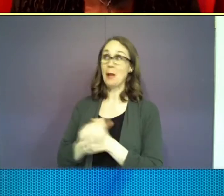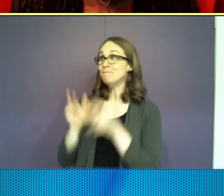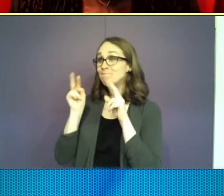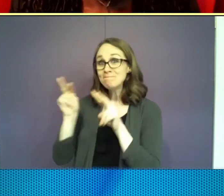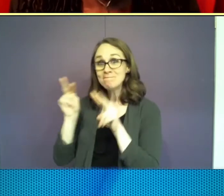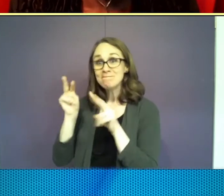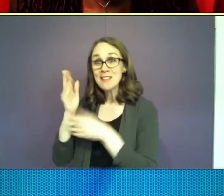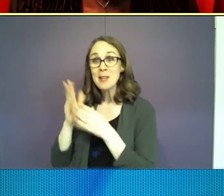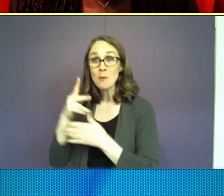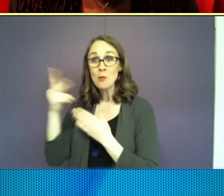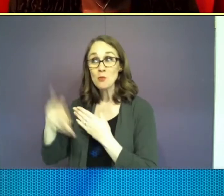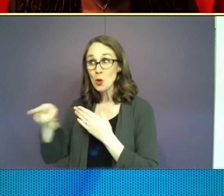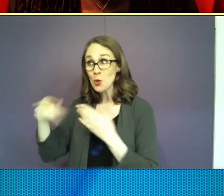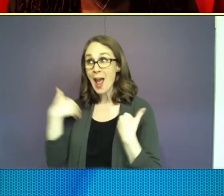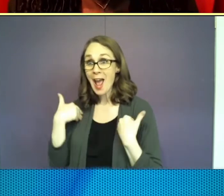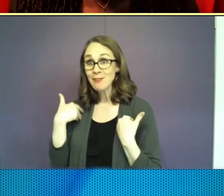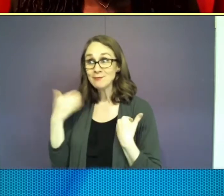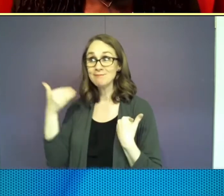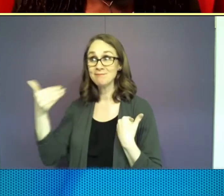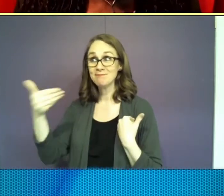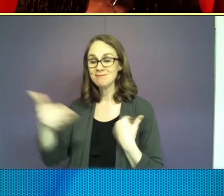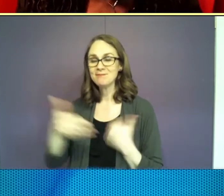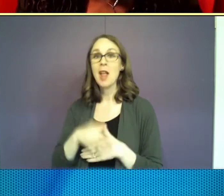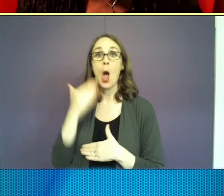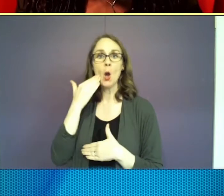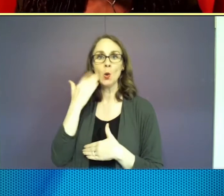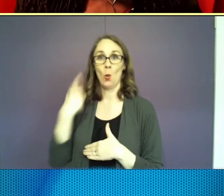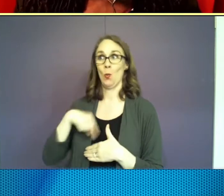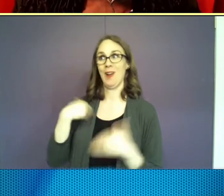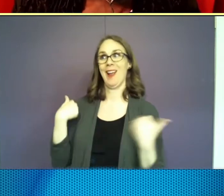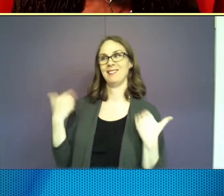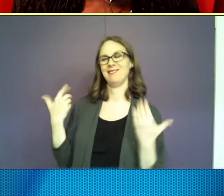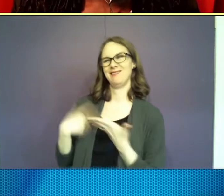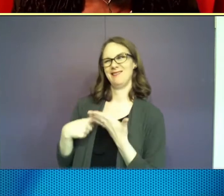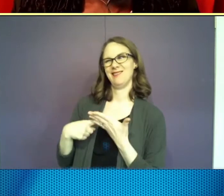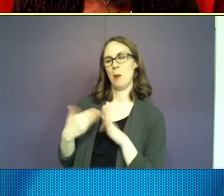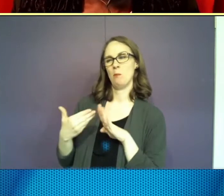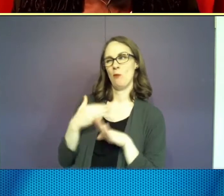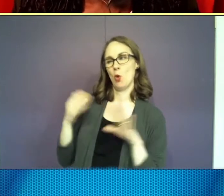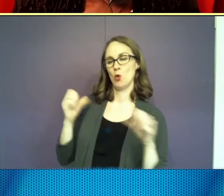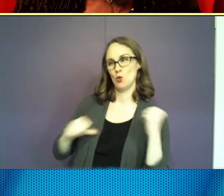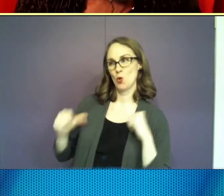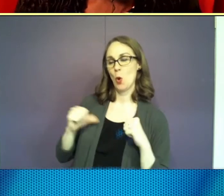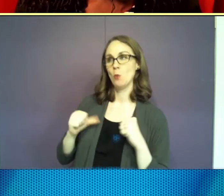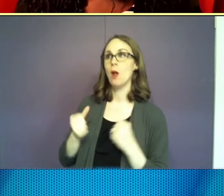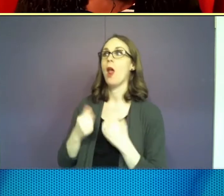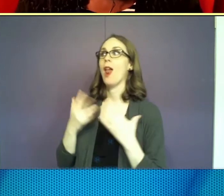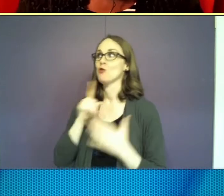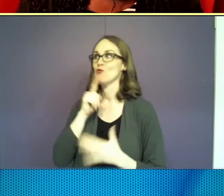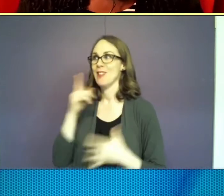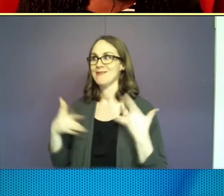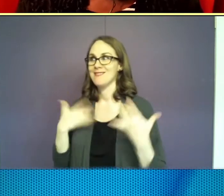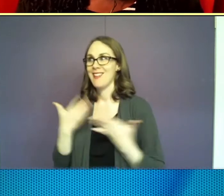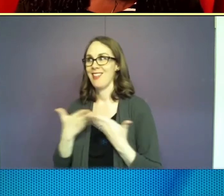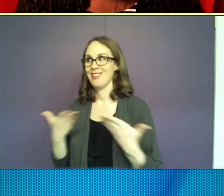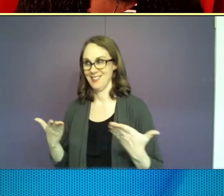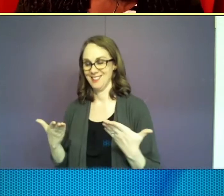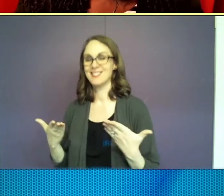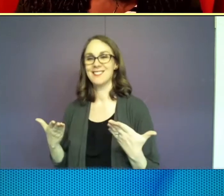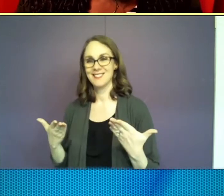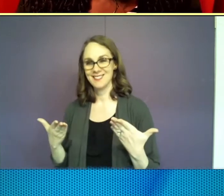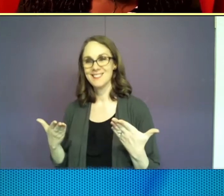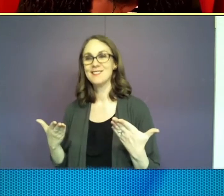to some of the projects that you have coming up. I know that we got a chance to talk a little bit before we did the show, and there are a lot of really exciting things